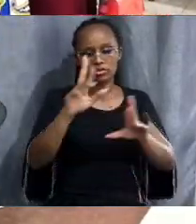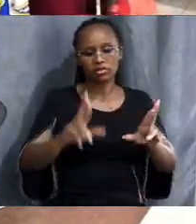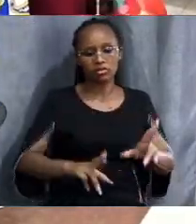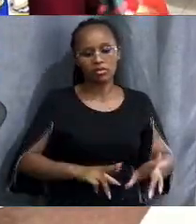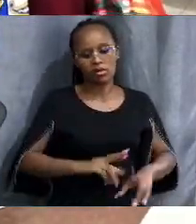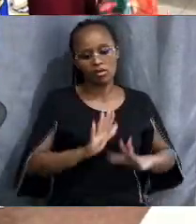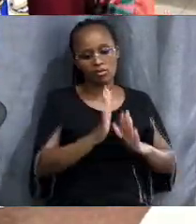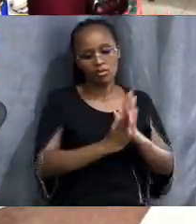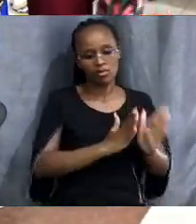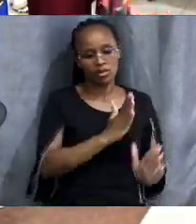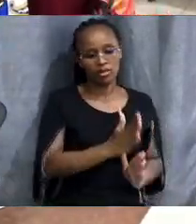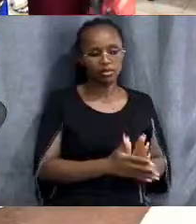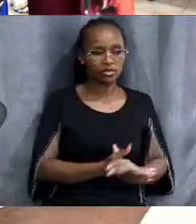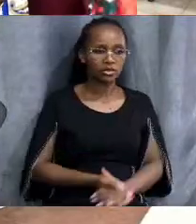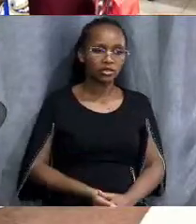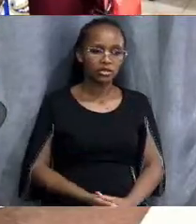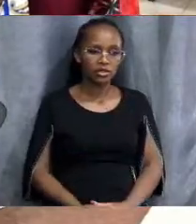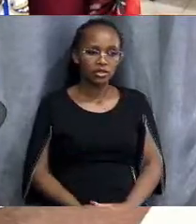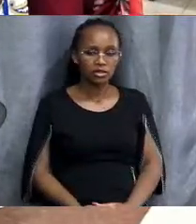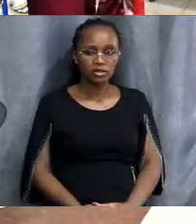ku toka.